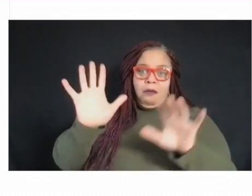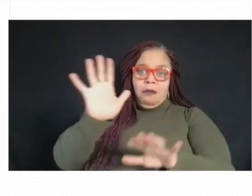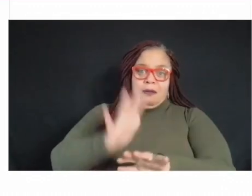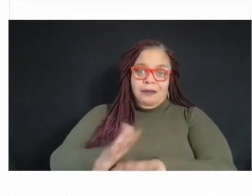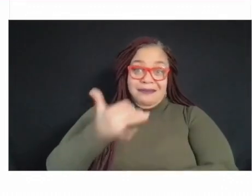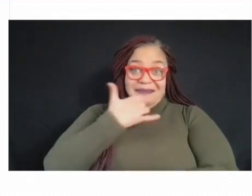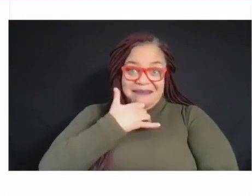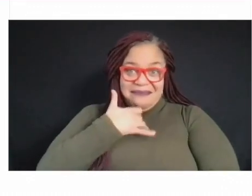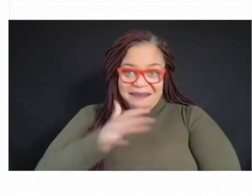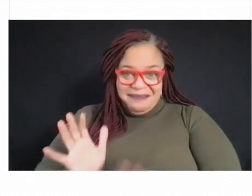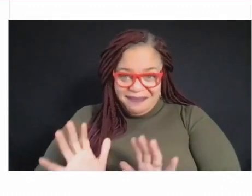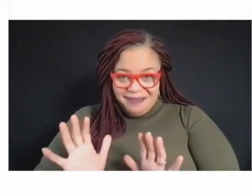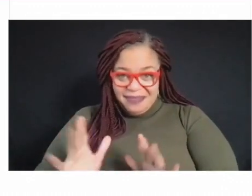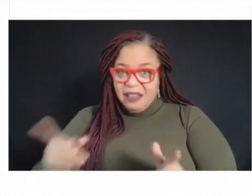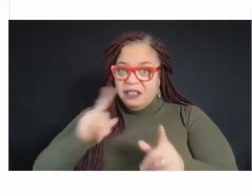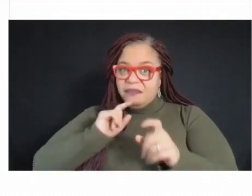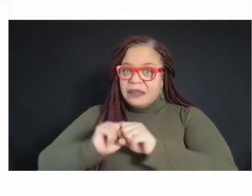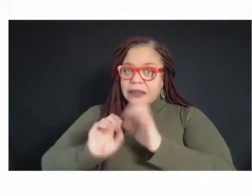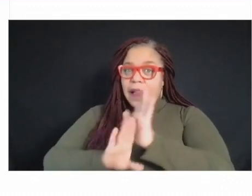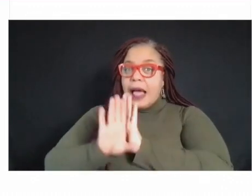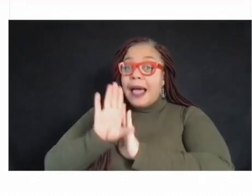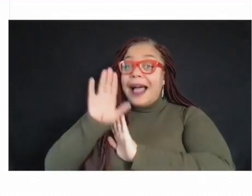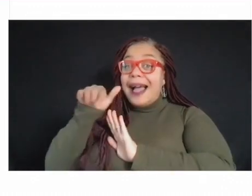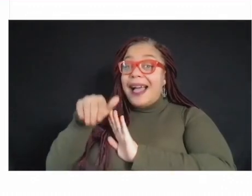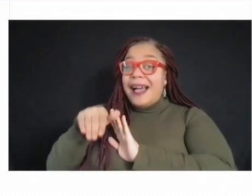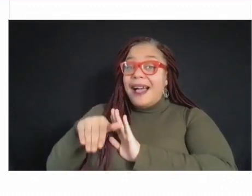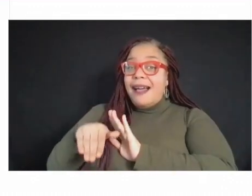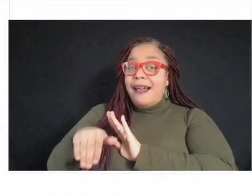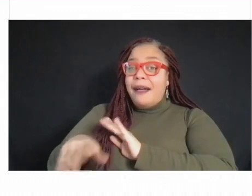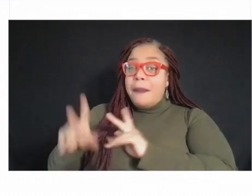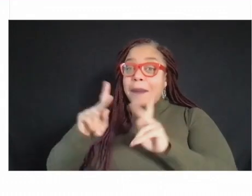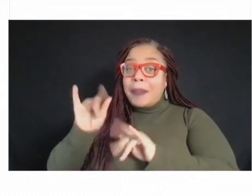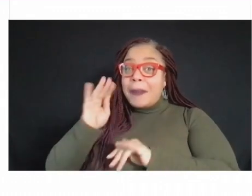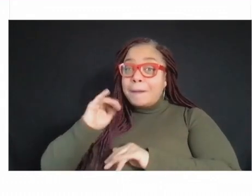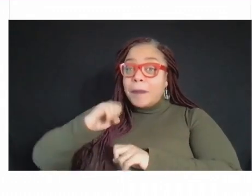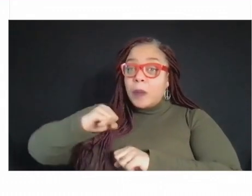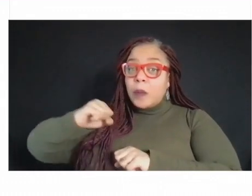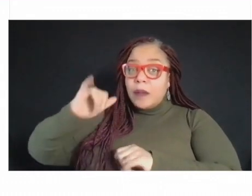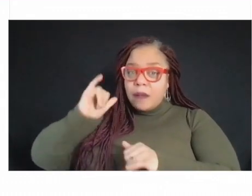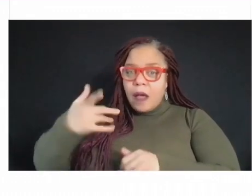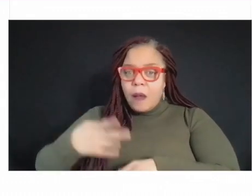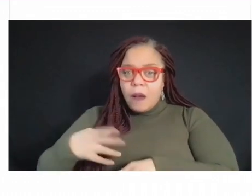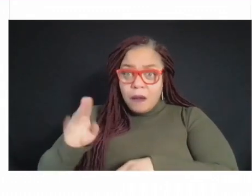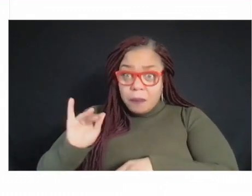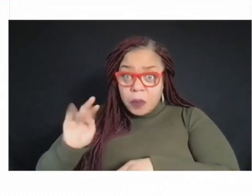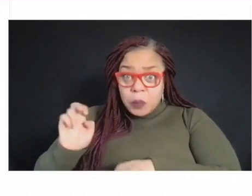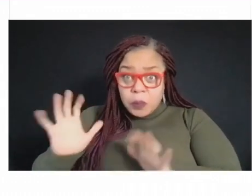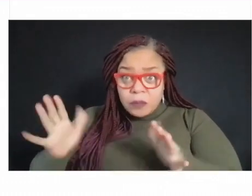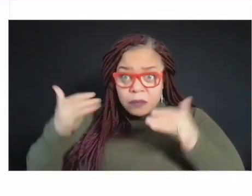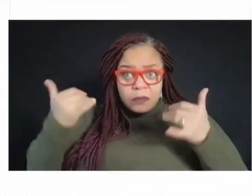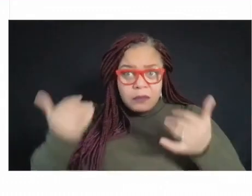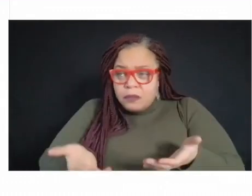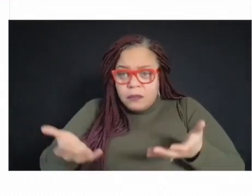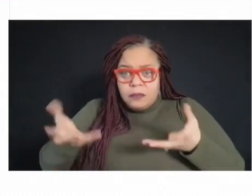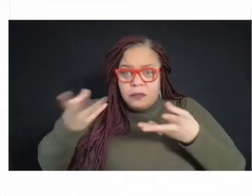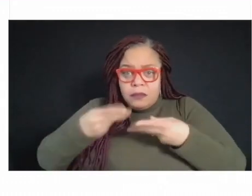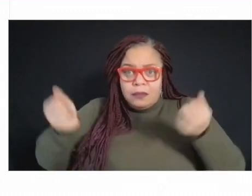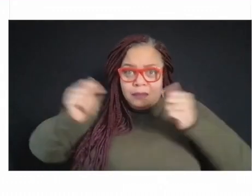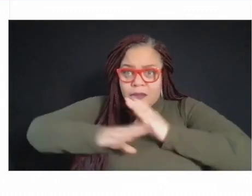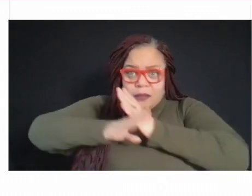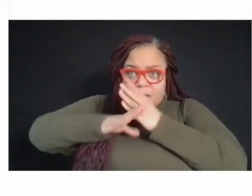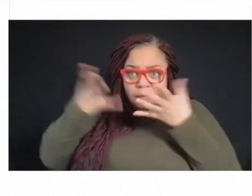are immune, and we have these highly effective vaccines. We're not going to see much activity probably until next winter, and then hopefully